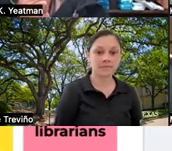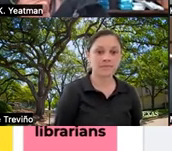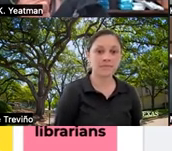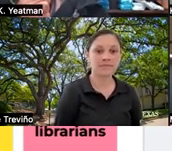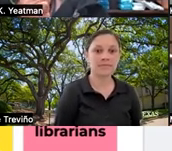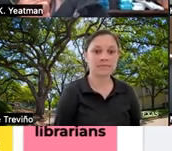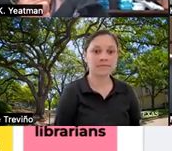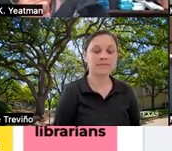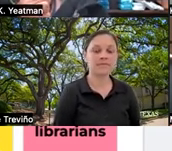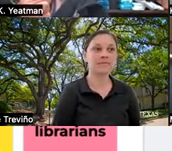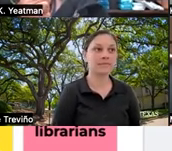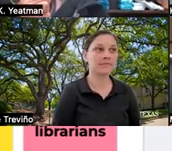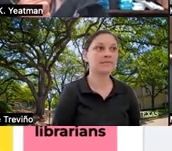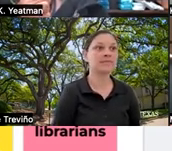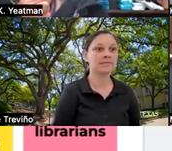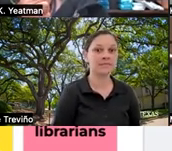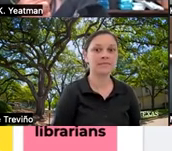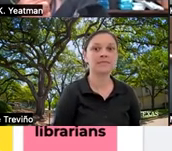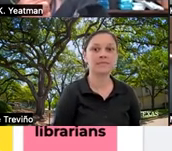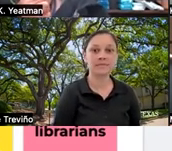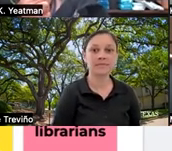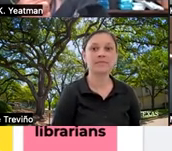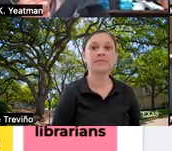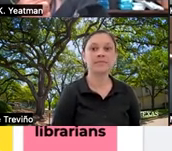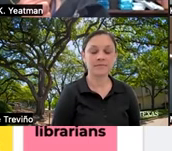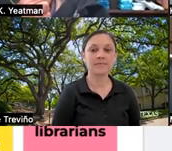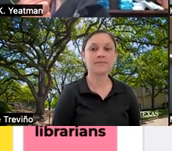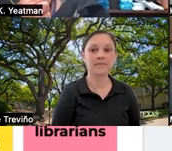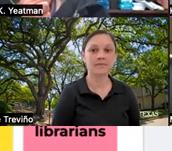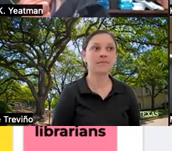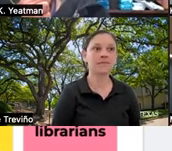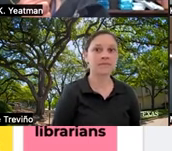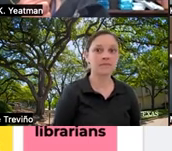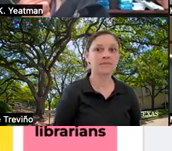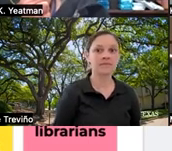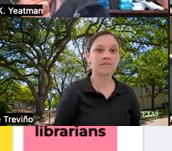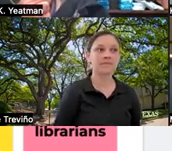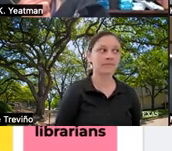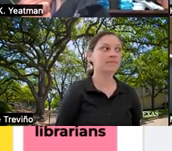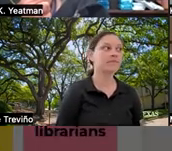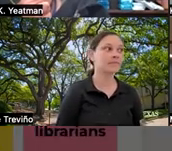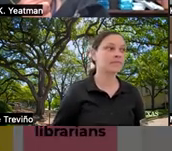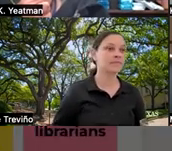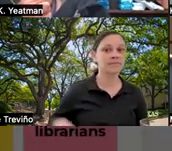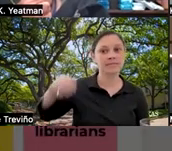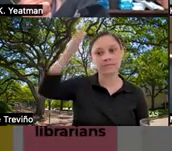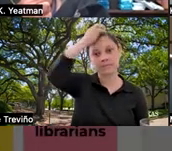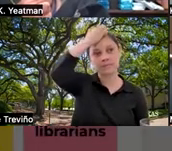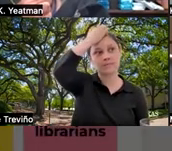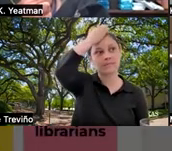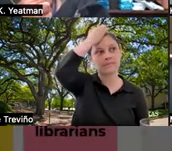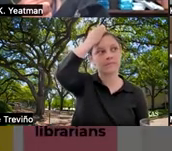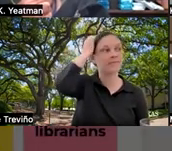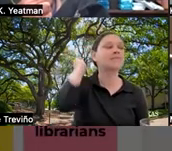places where, and as well as like community and neighborhood mm-hmm. organizations of where families just